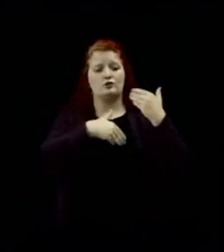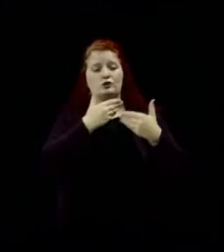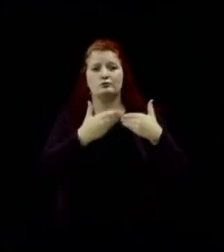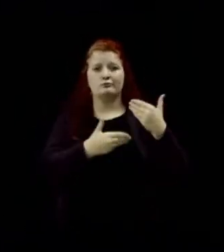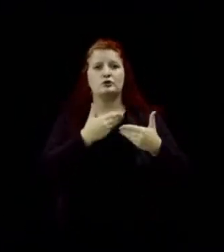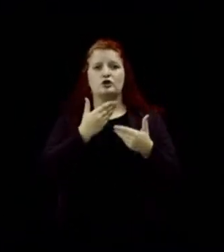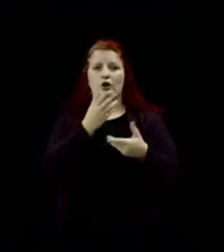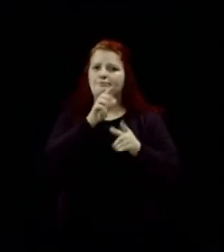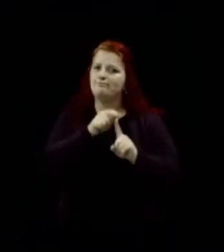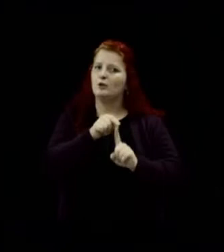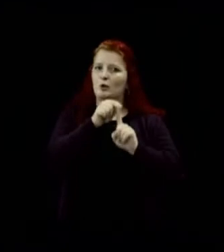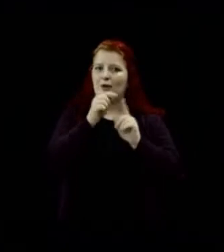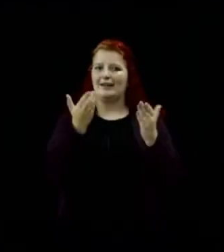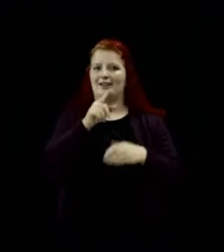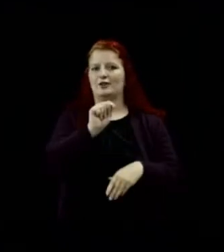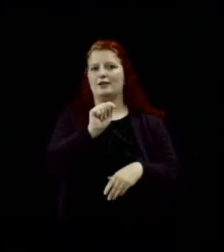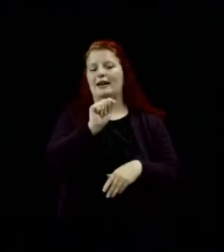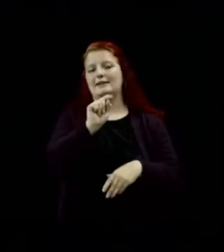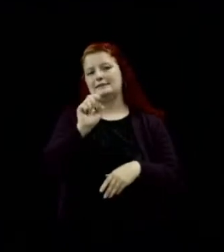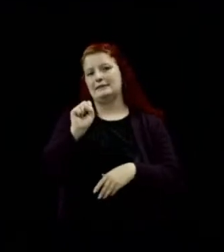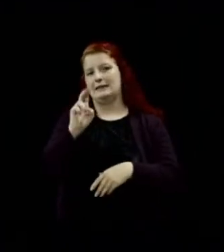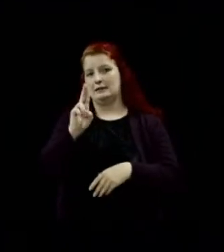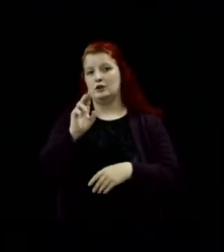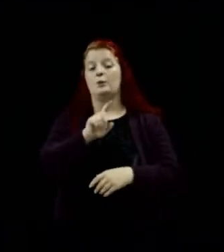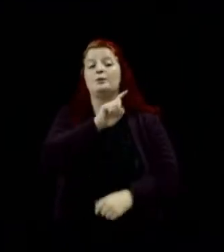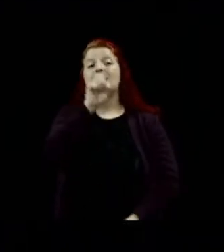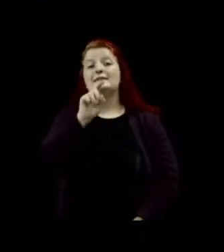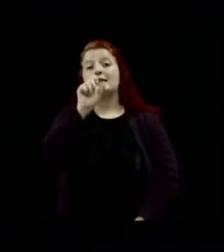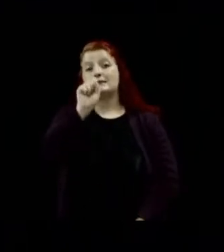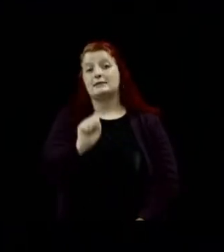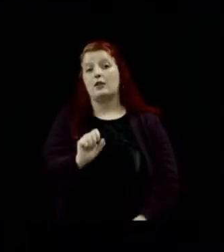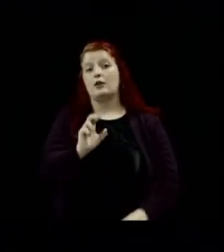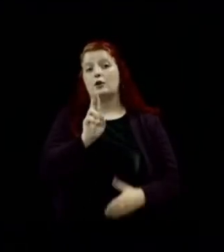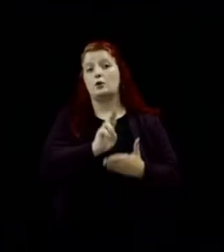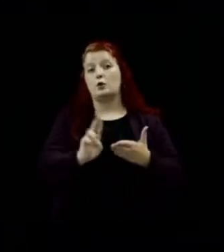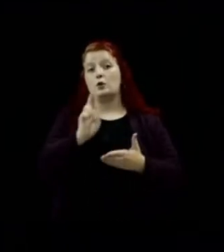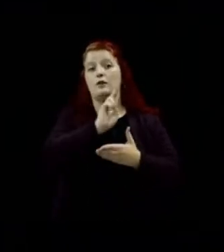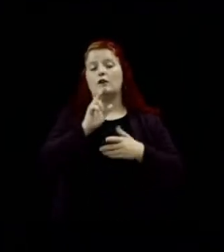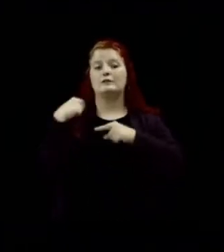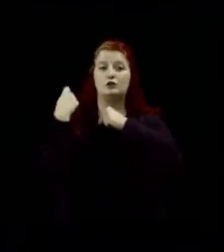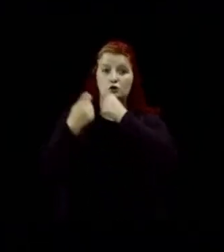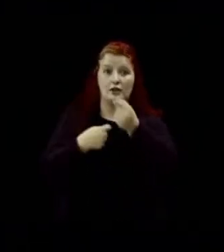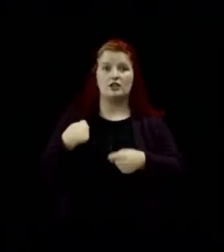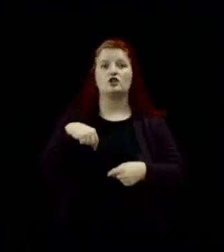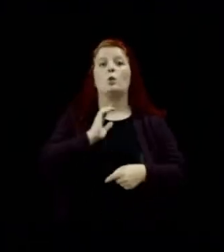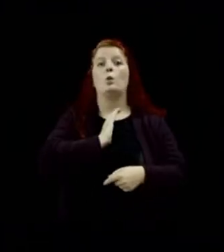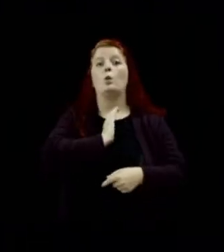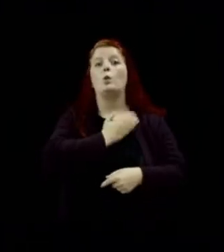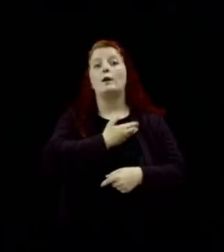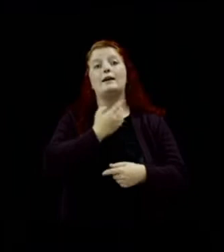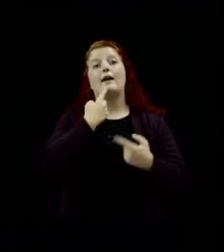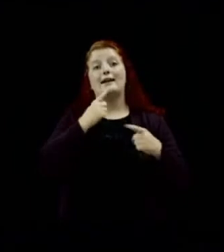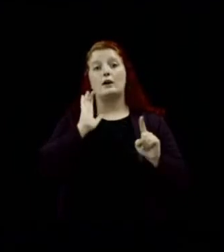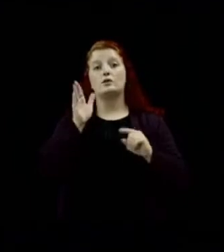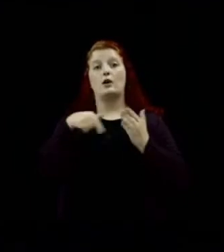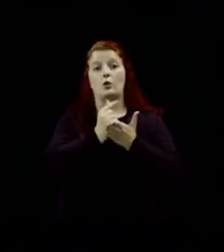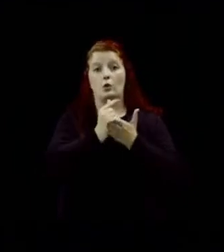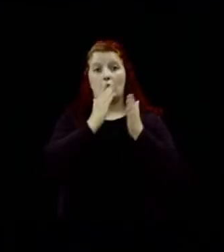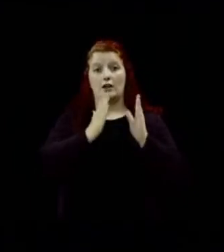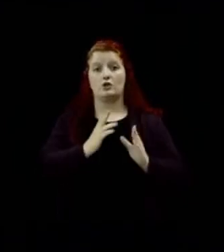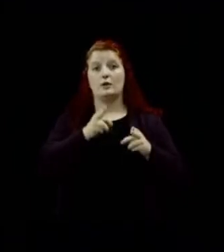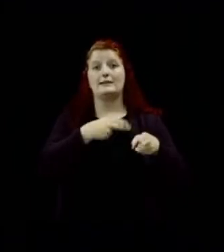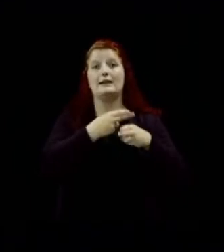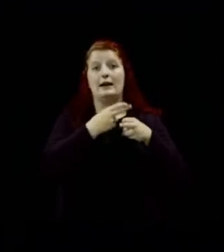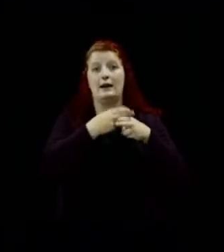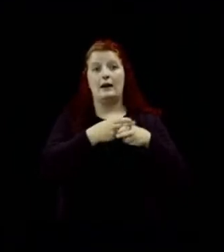TSU. Texas Southern University tradition is to announce our graduates' name and give them well-deserved